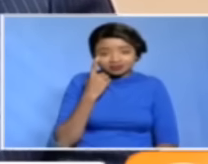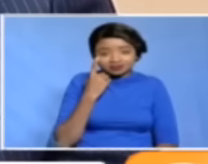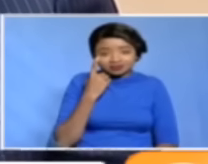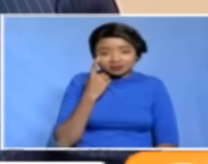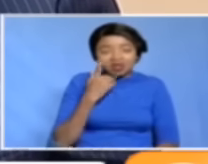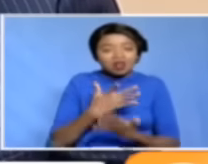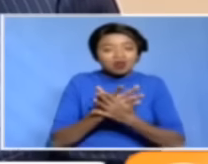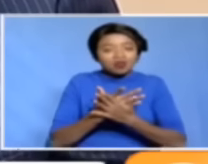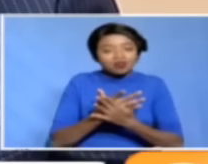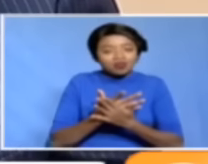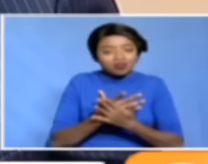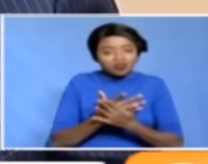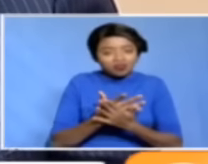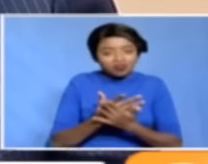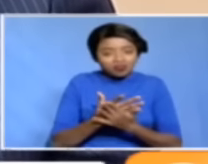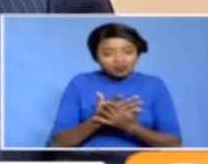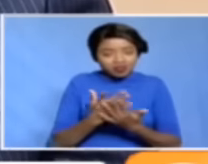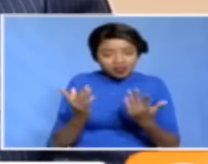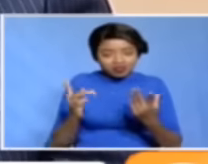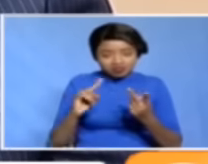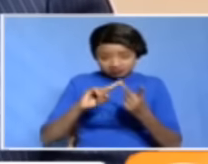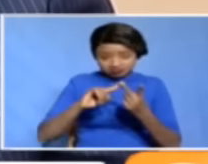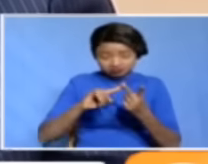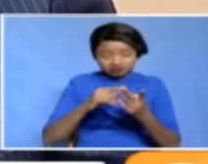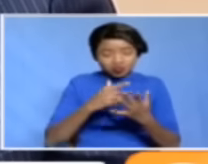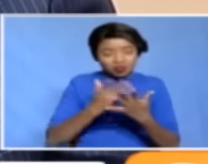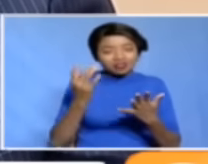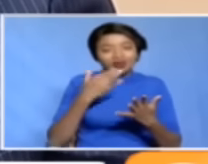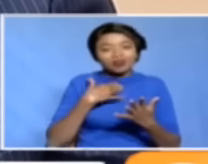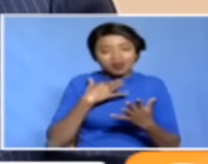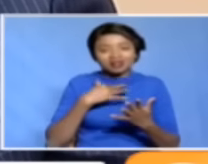whether we want to have a referendum